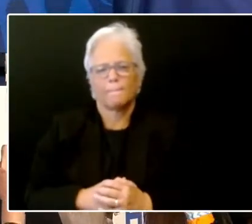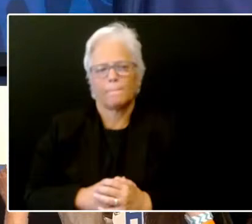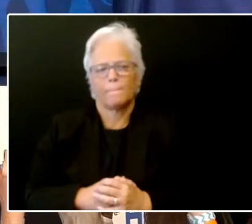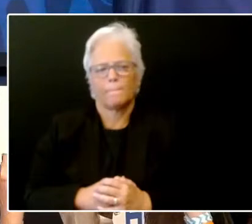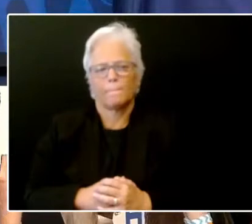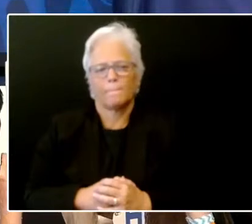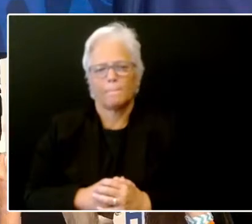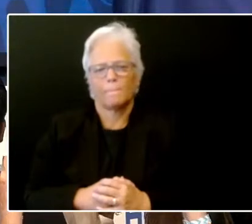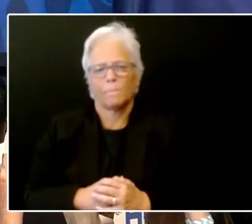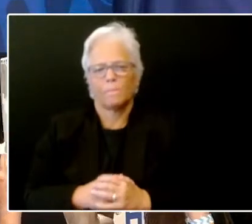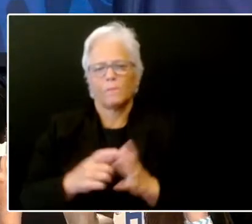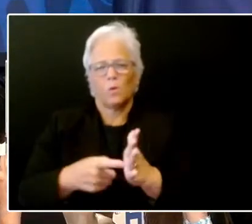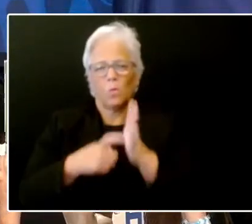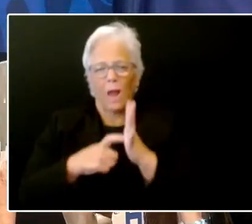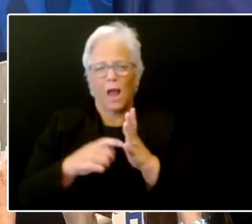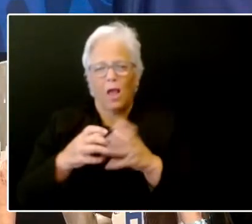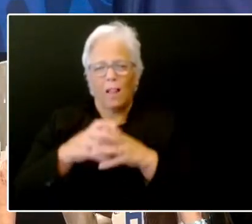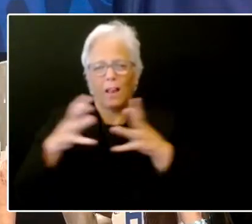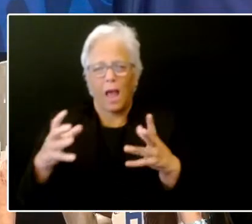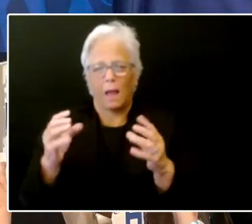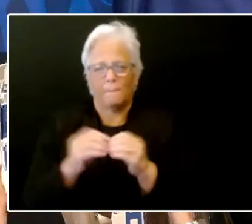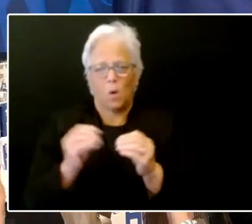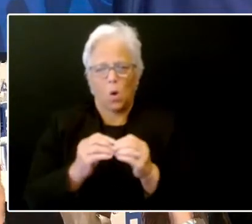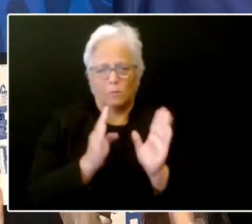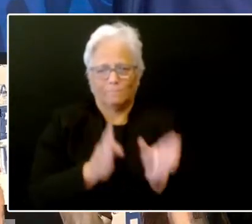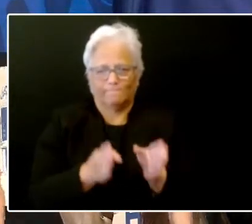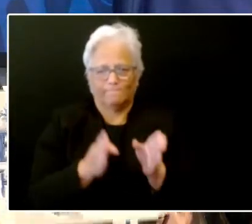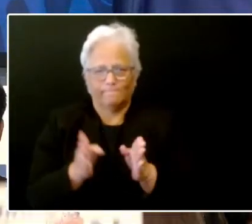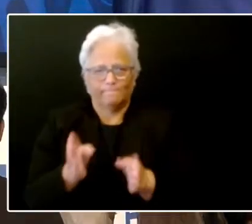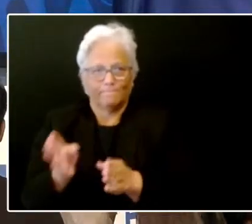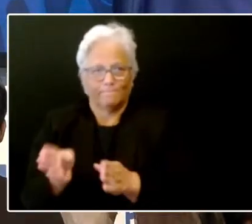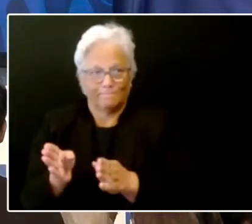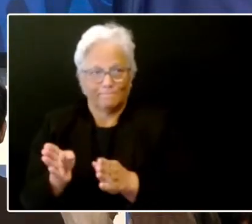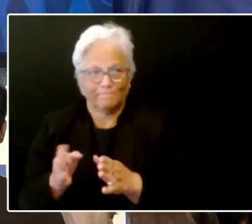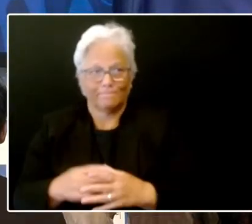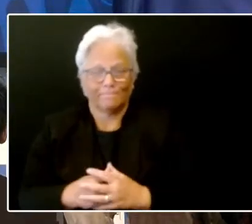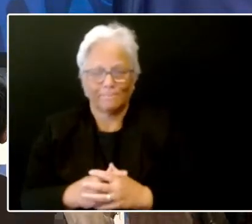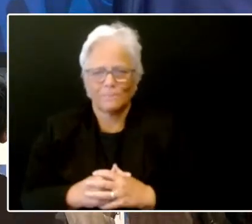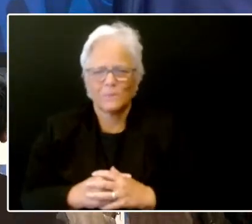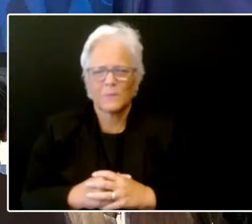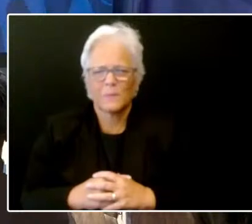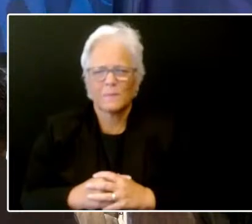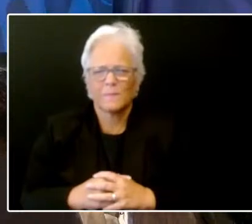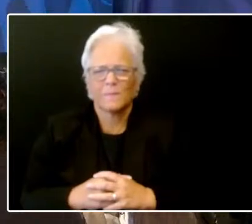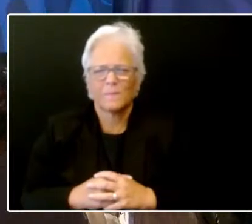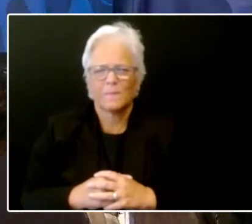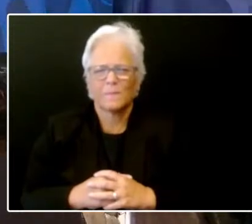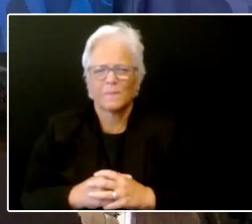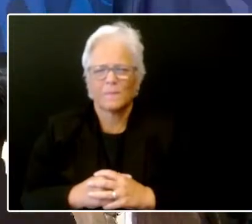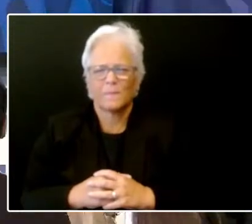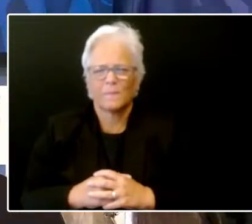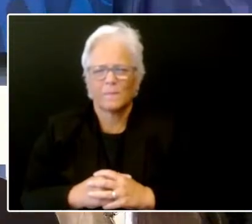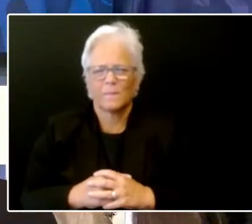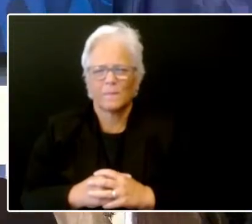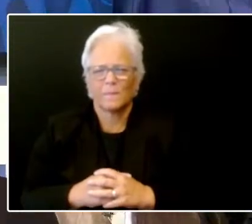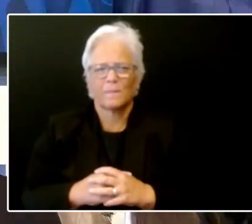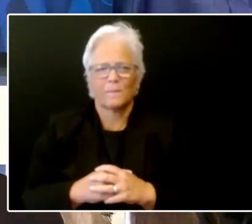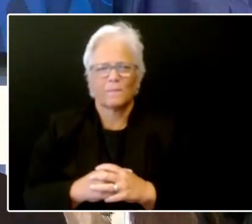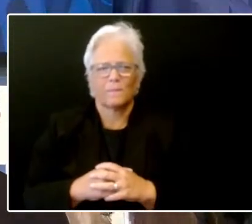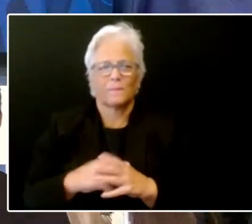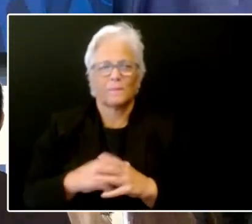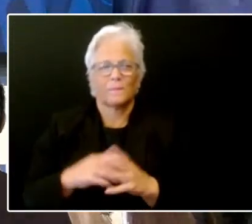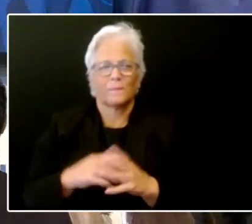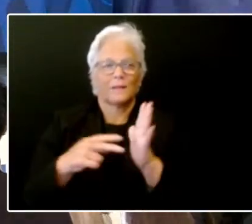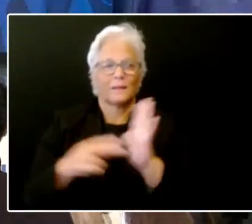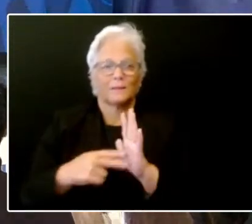And there are some issues that sadly have not been covered to the extent that they